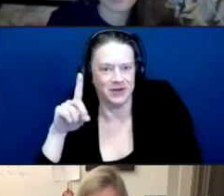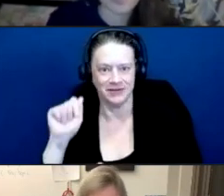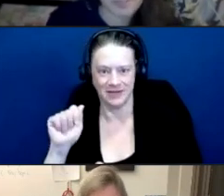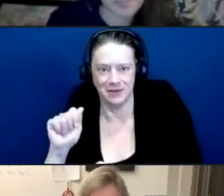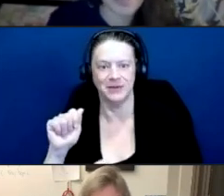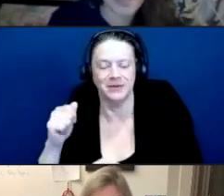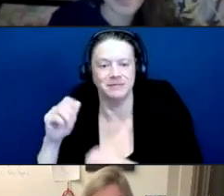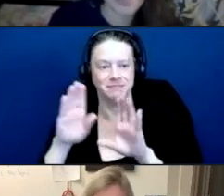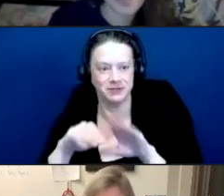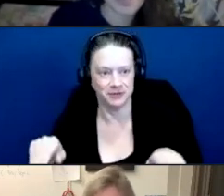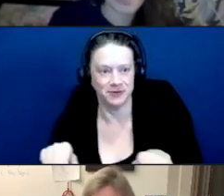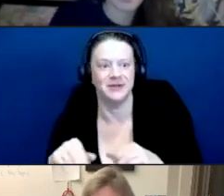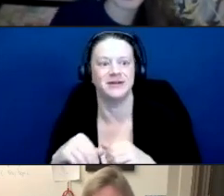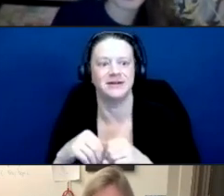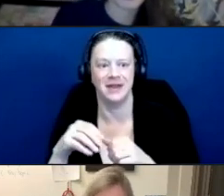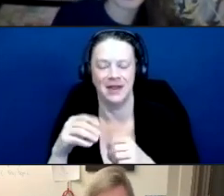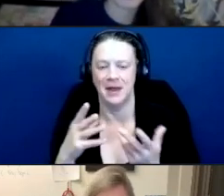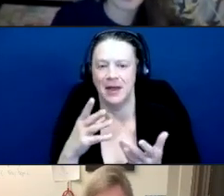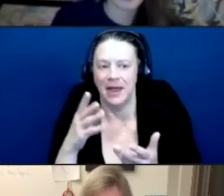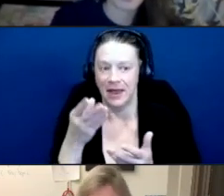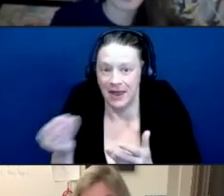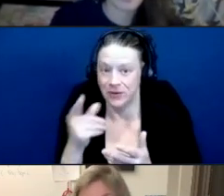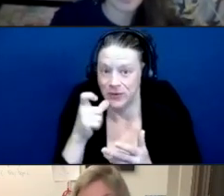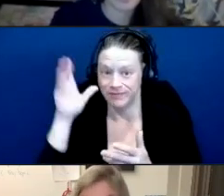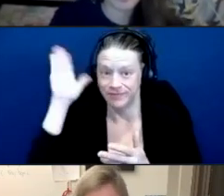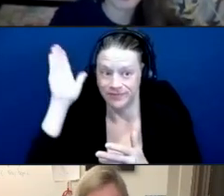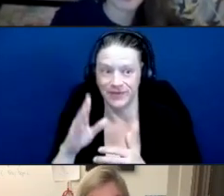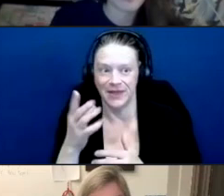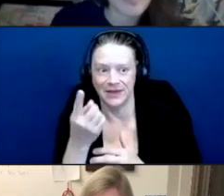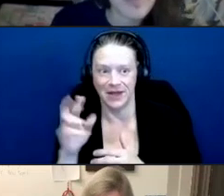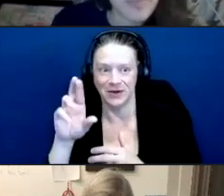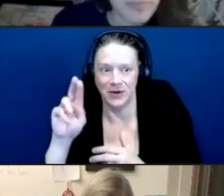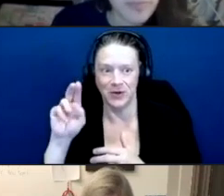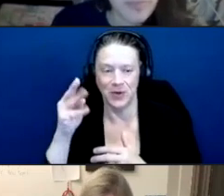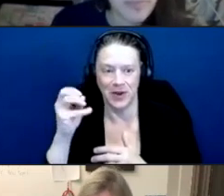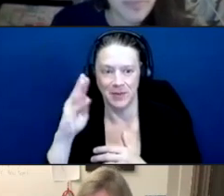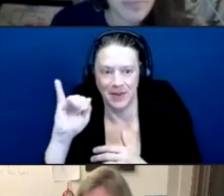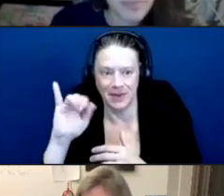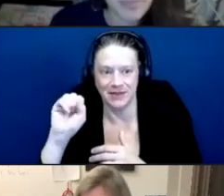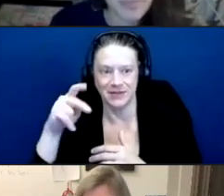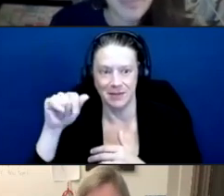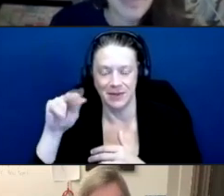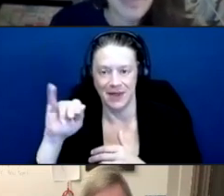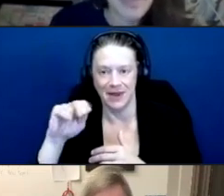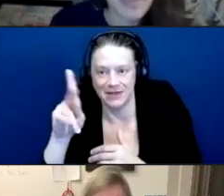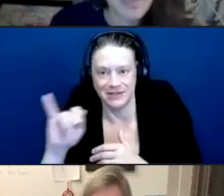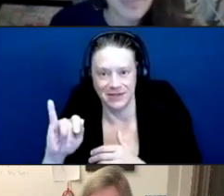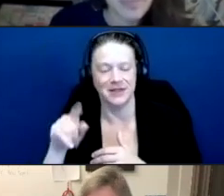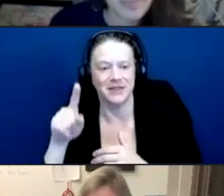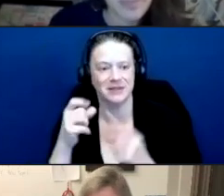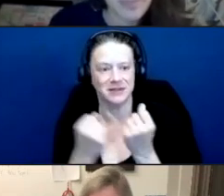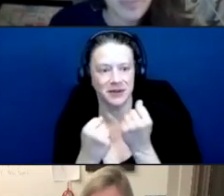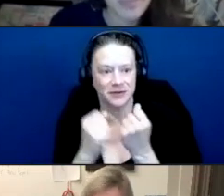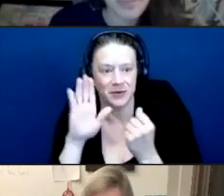Berkeley, California, Matrix up in the Marin County area, Exceptional Parents Unlimited in the Central